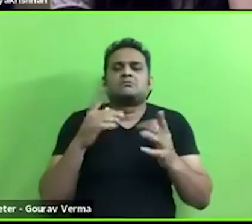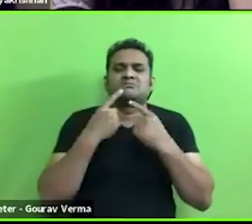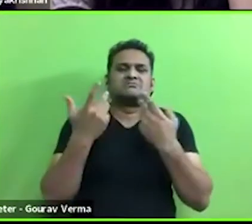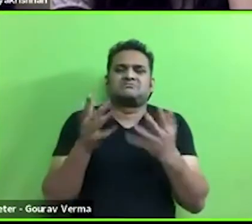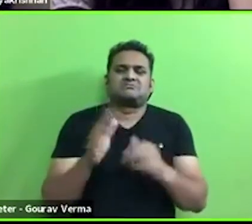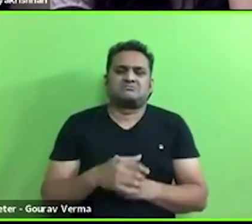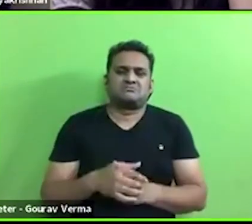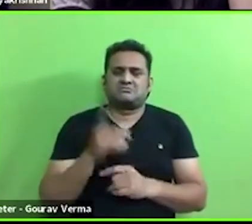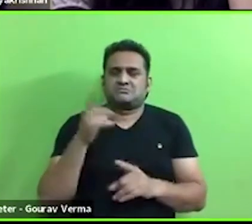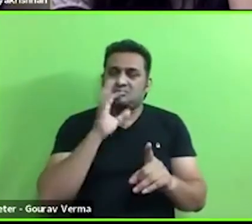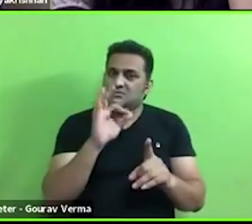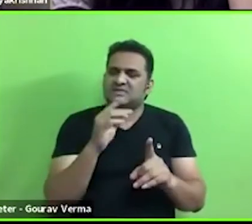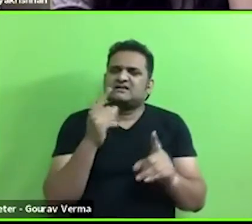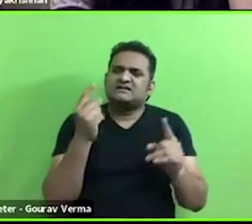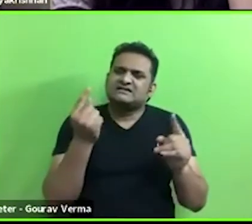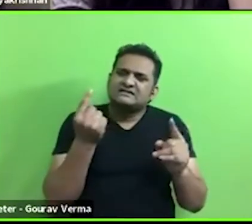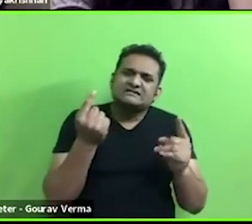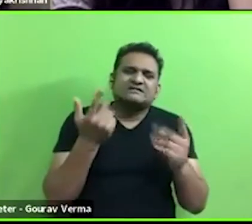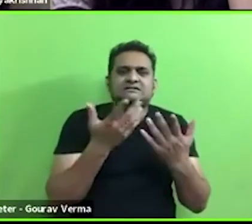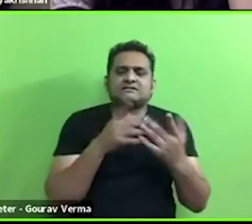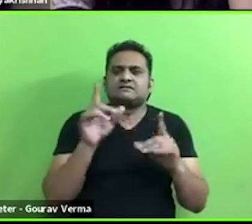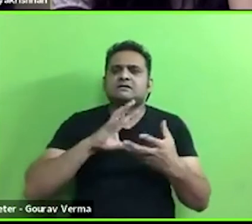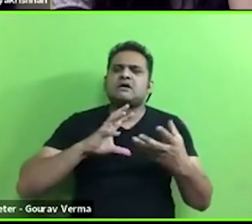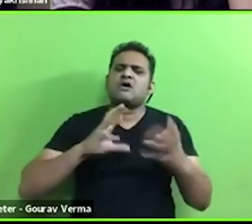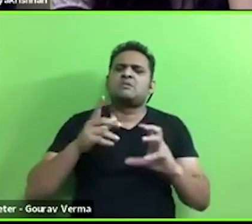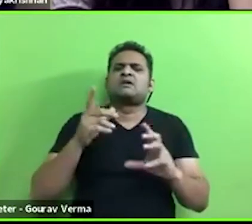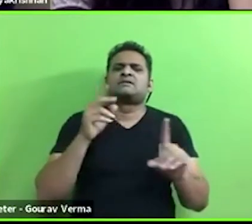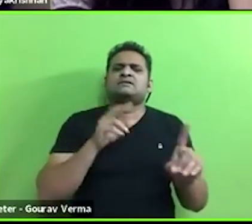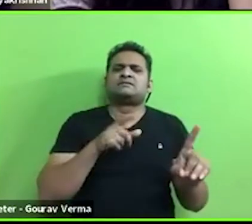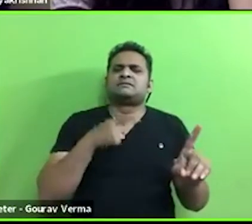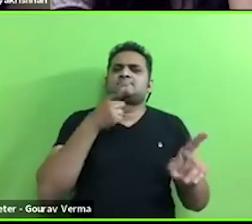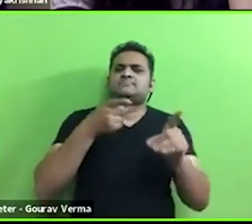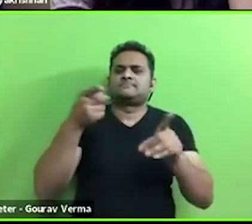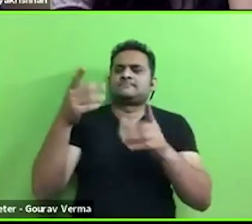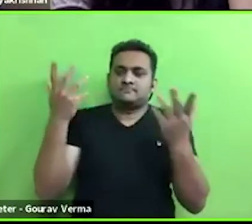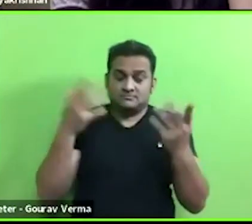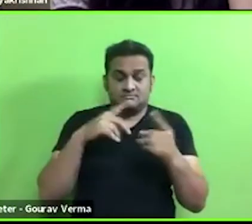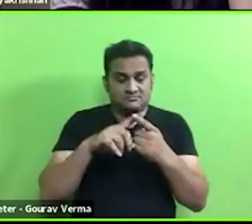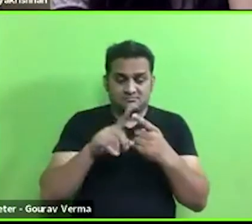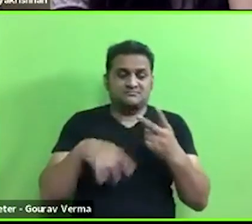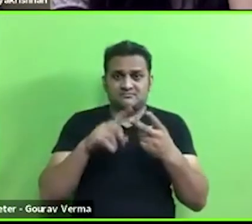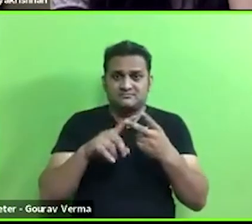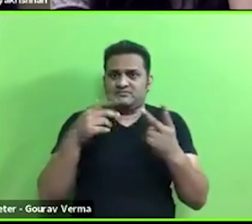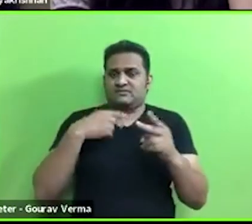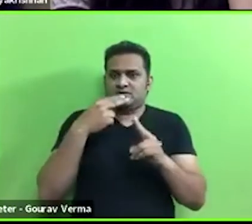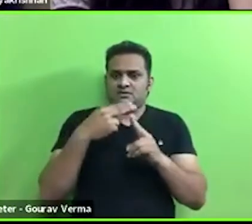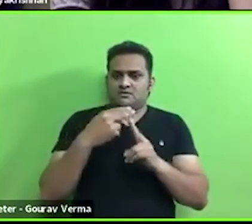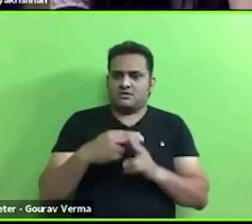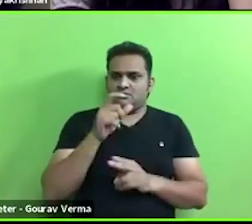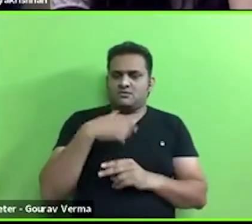That is definitely something that is automatically pressurized on these people. Secondly, why are we calling out these names? To prove that we are